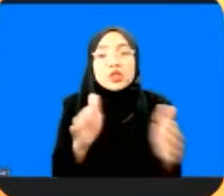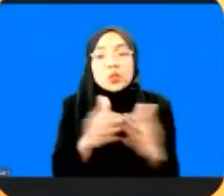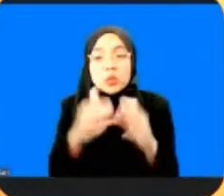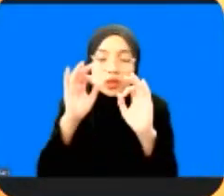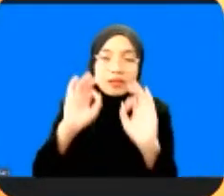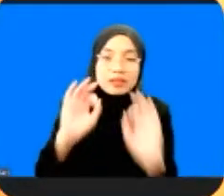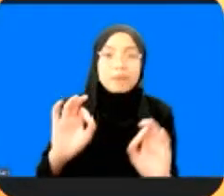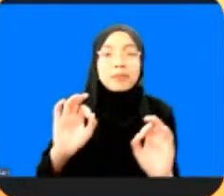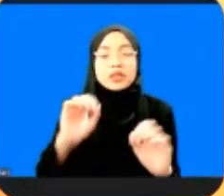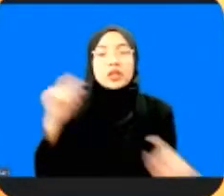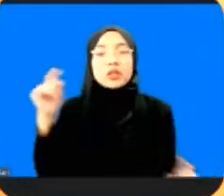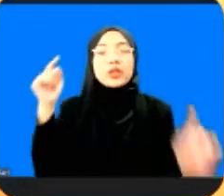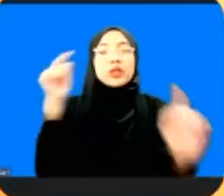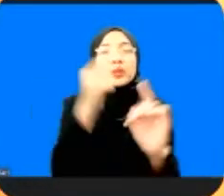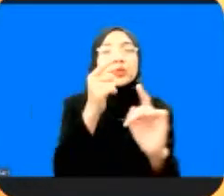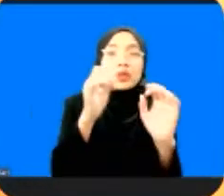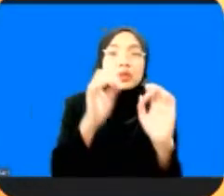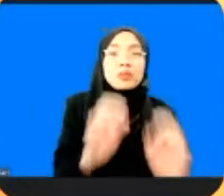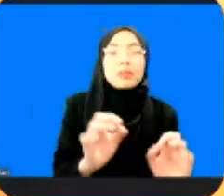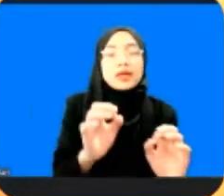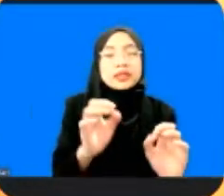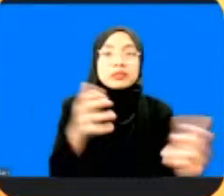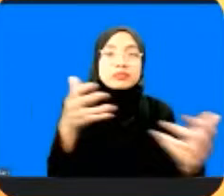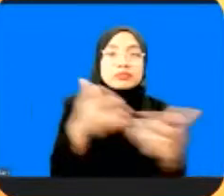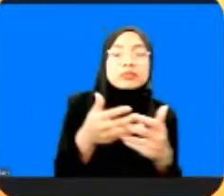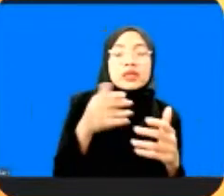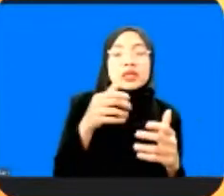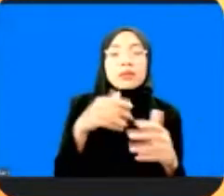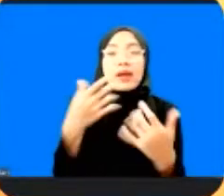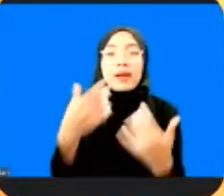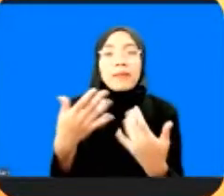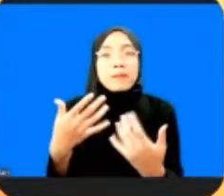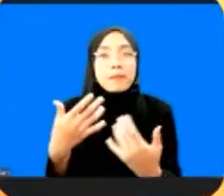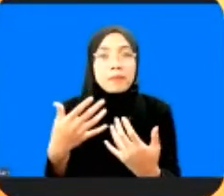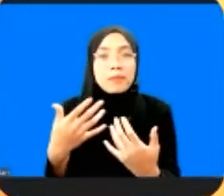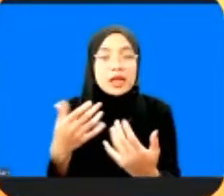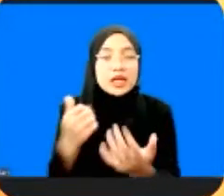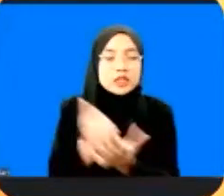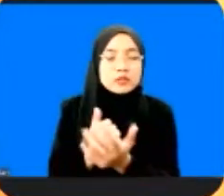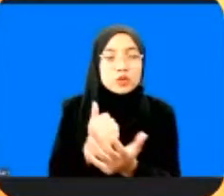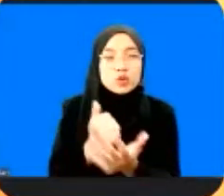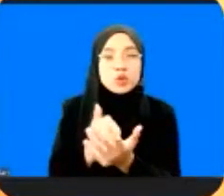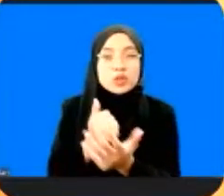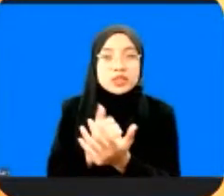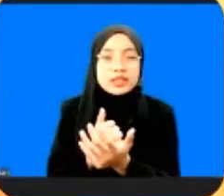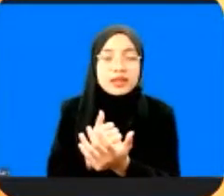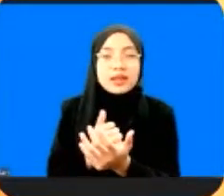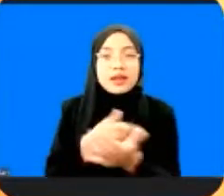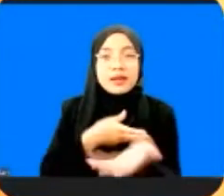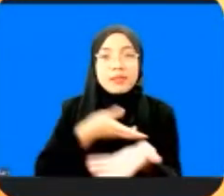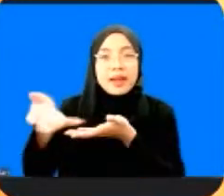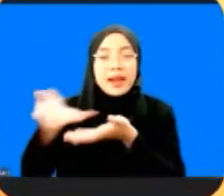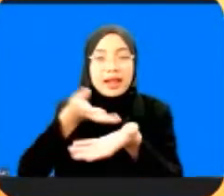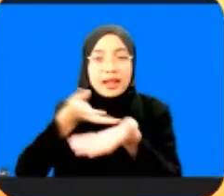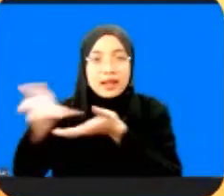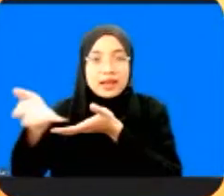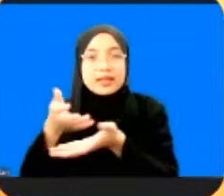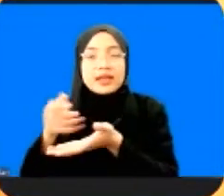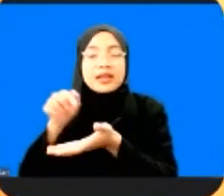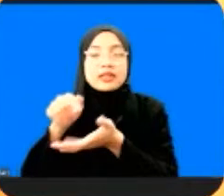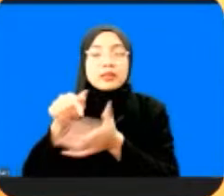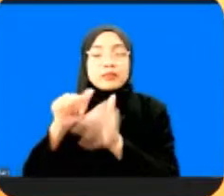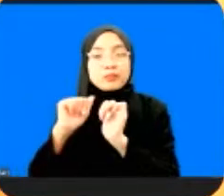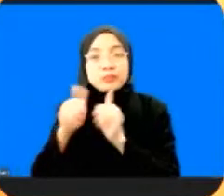the nature of how the services that we provide work, because different platforms actually have